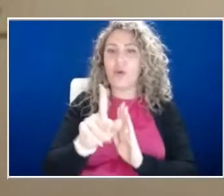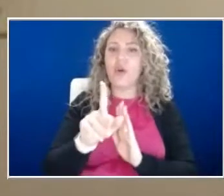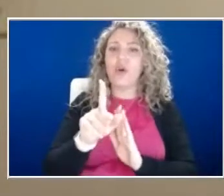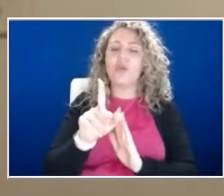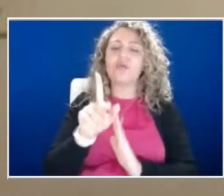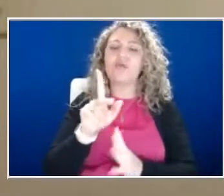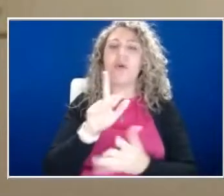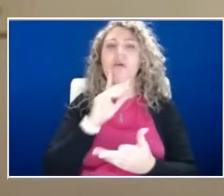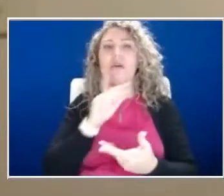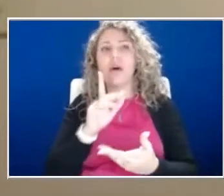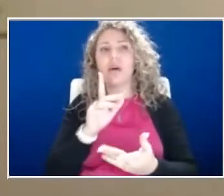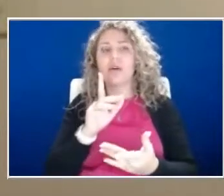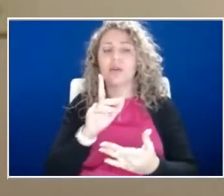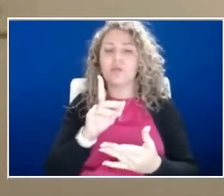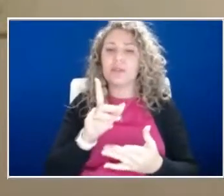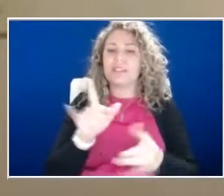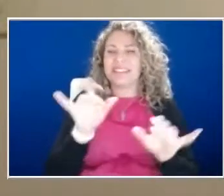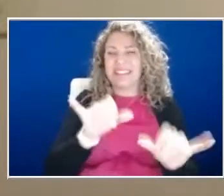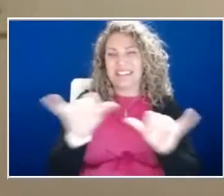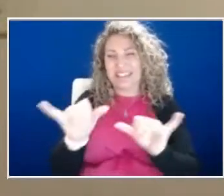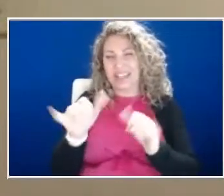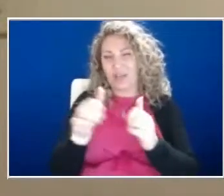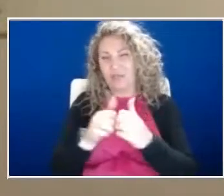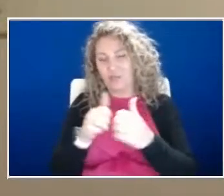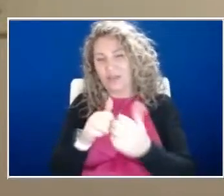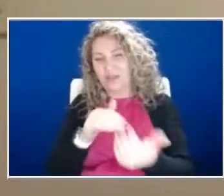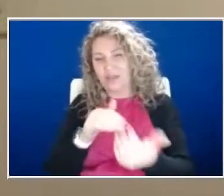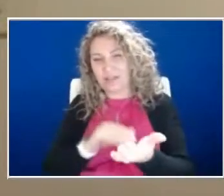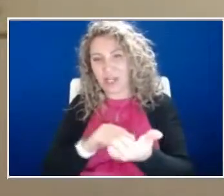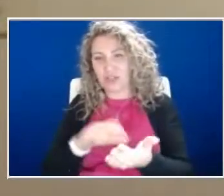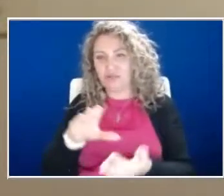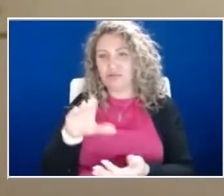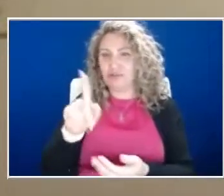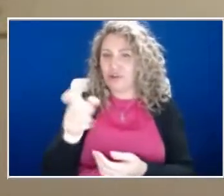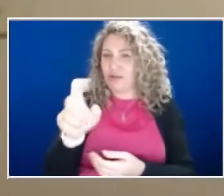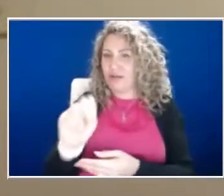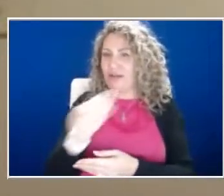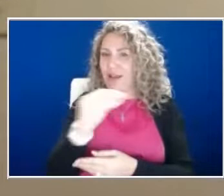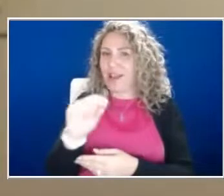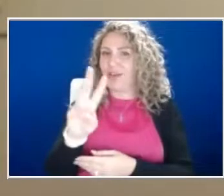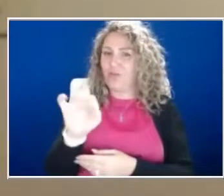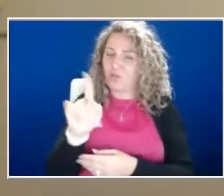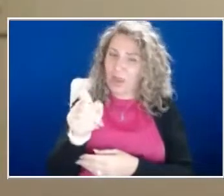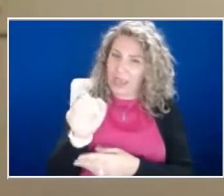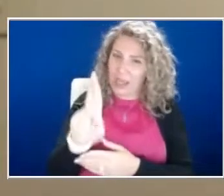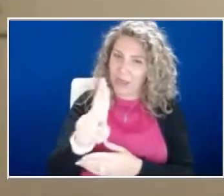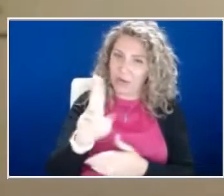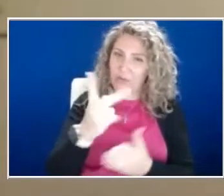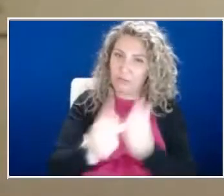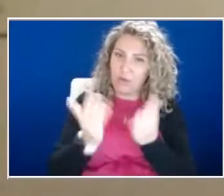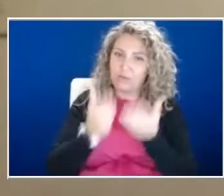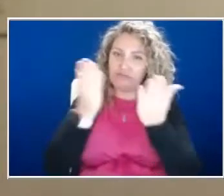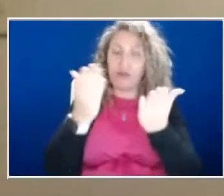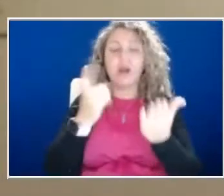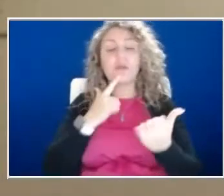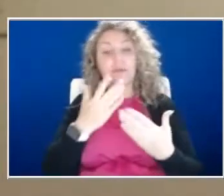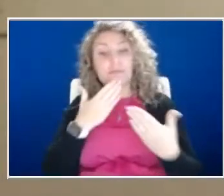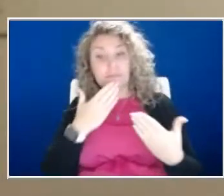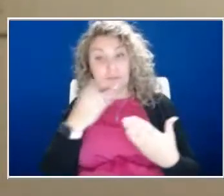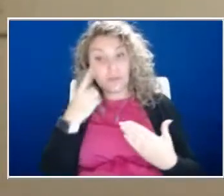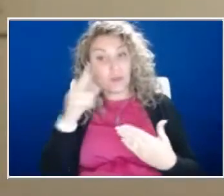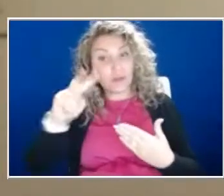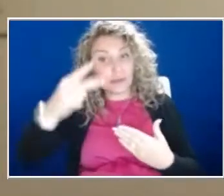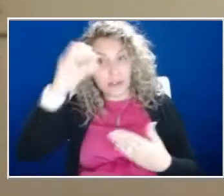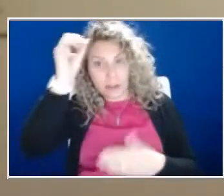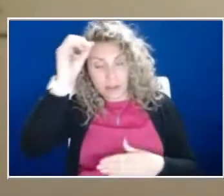Dr. Kahn and Dr. Wagner had suggested as well. So I was really grateful for the second opinion in that sense.